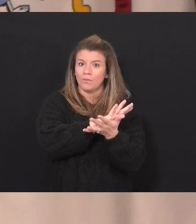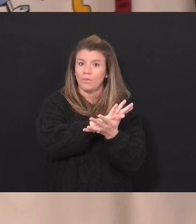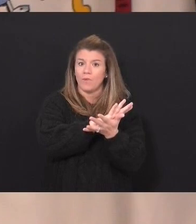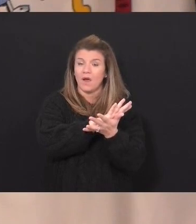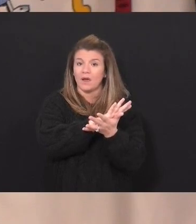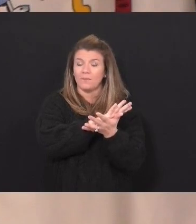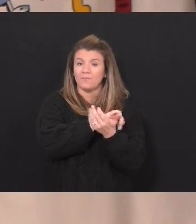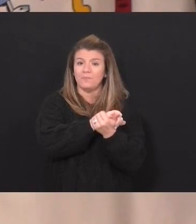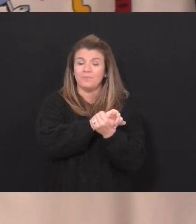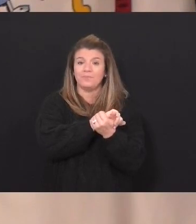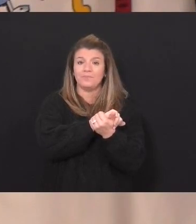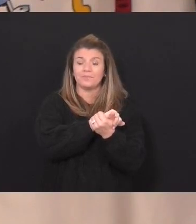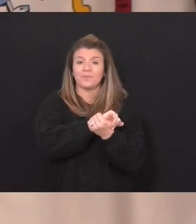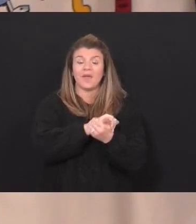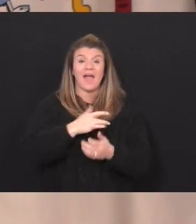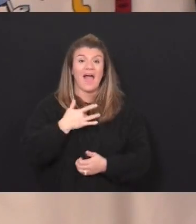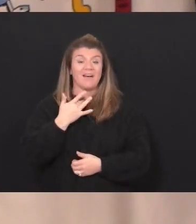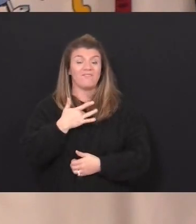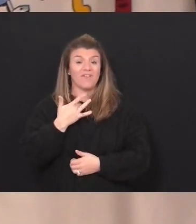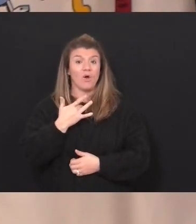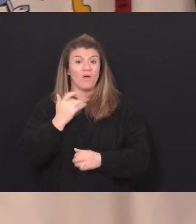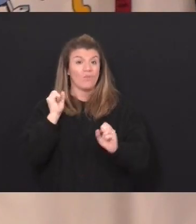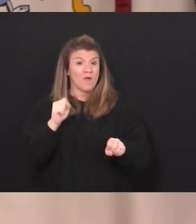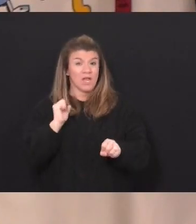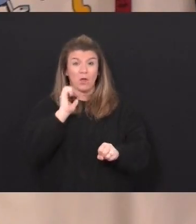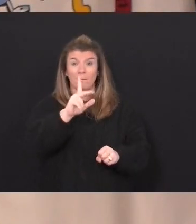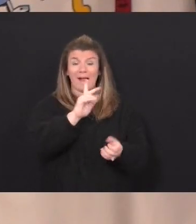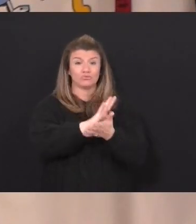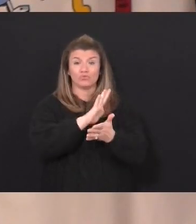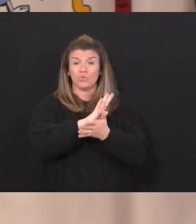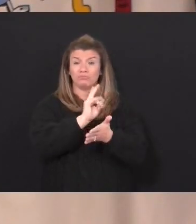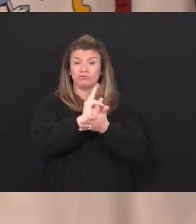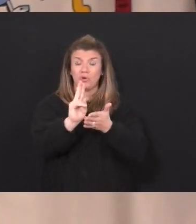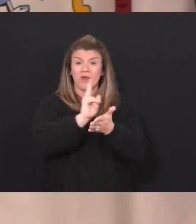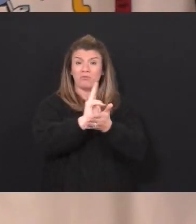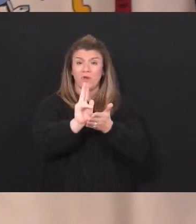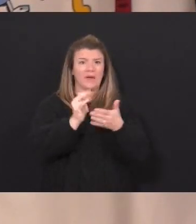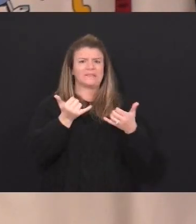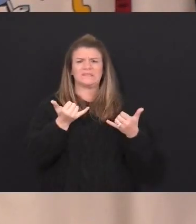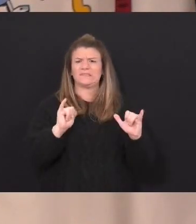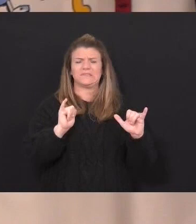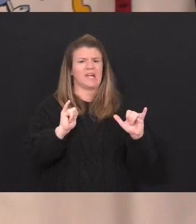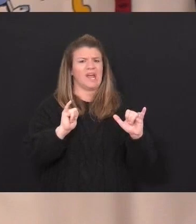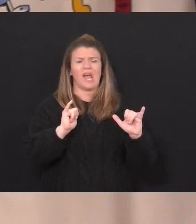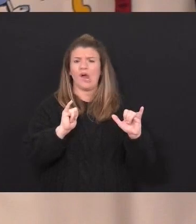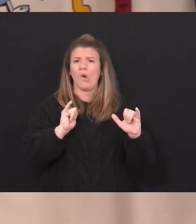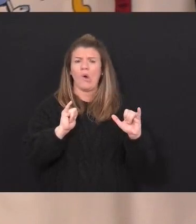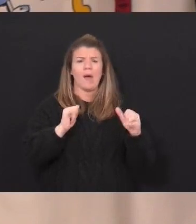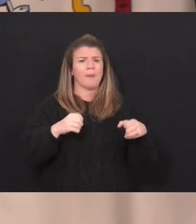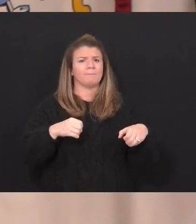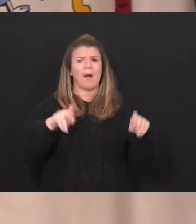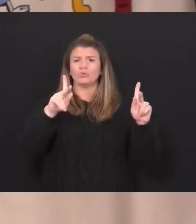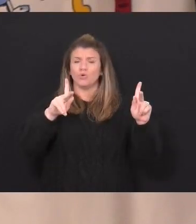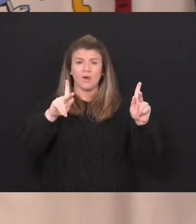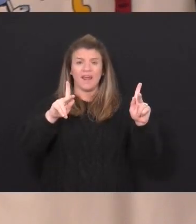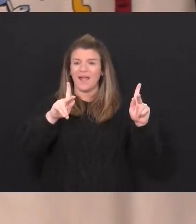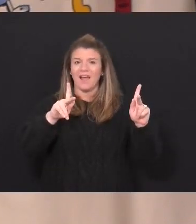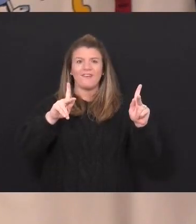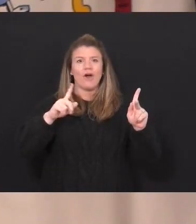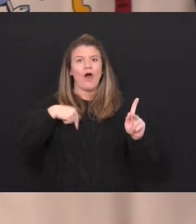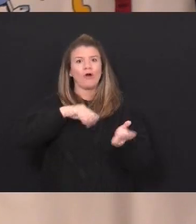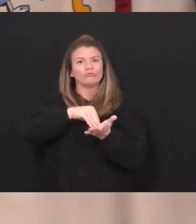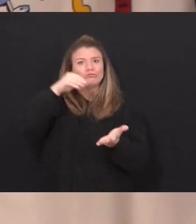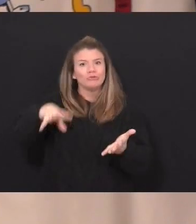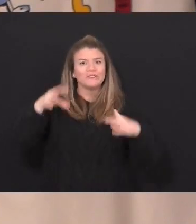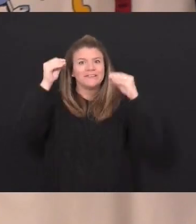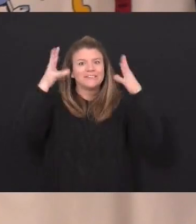I think if we were only to be able to go back to school for 2 or 3 weeks, it would give a great opportunity of closure. It would give